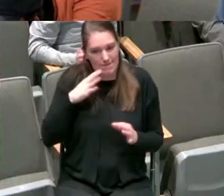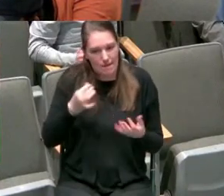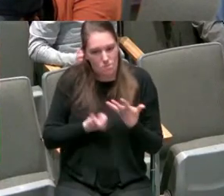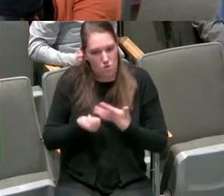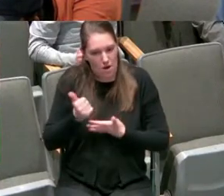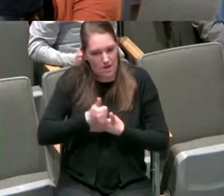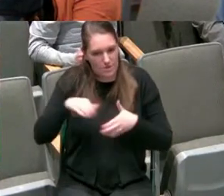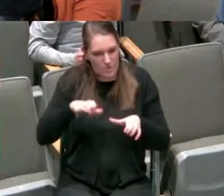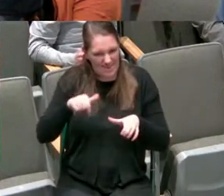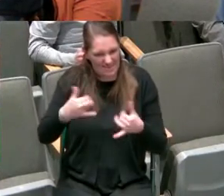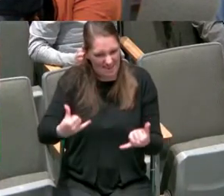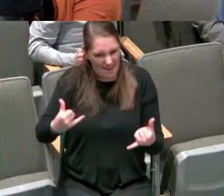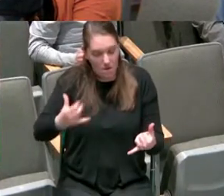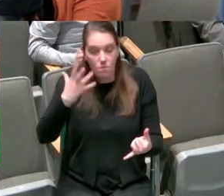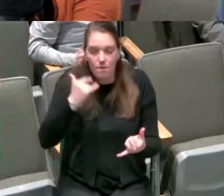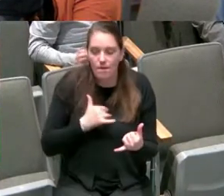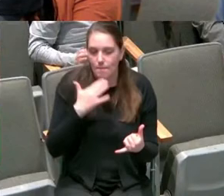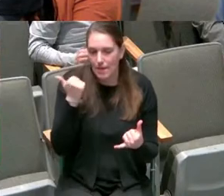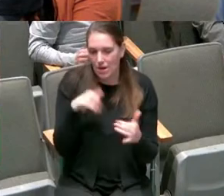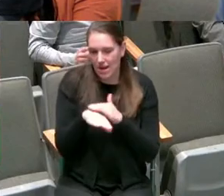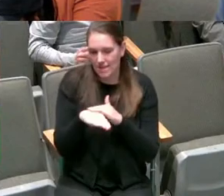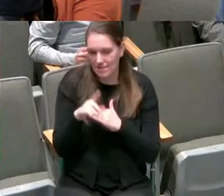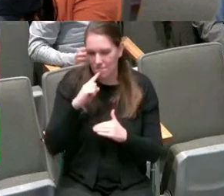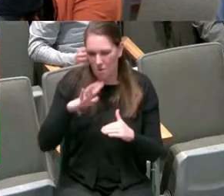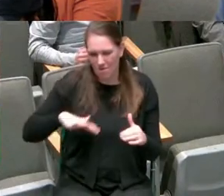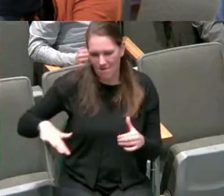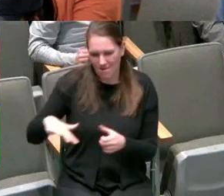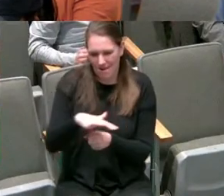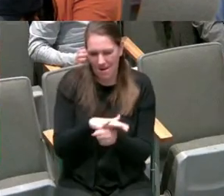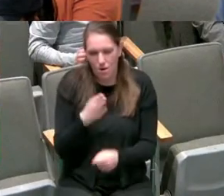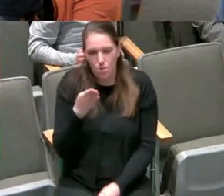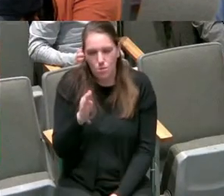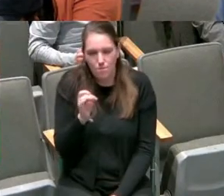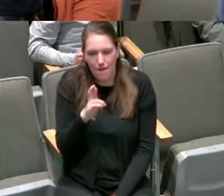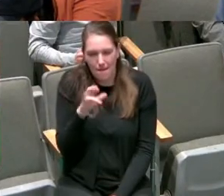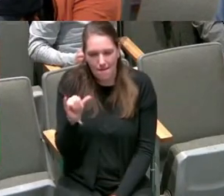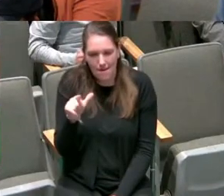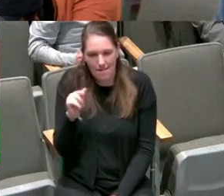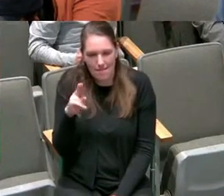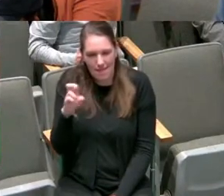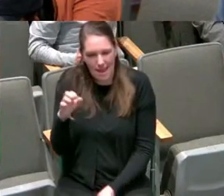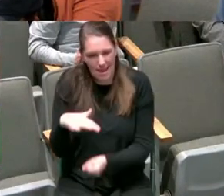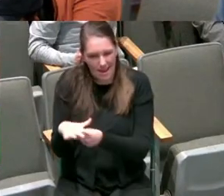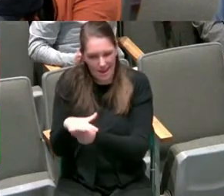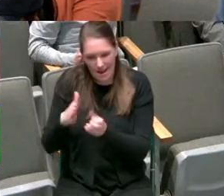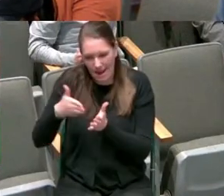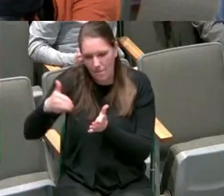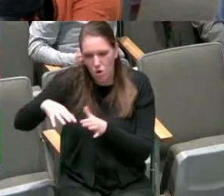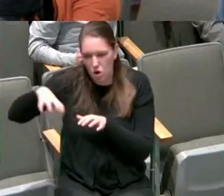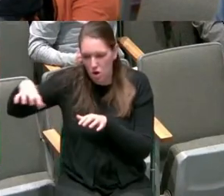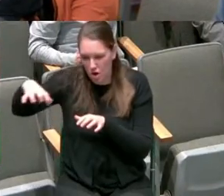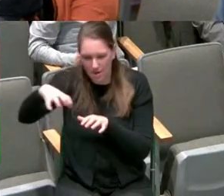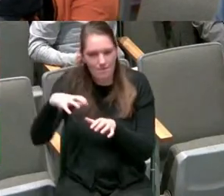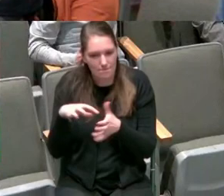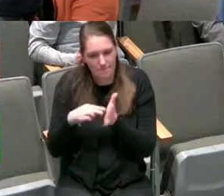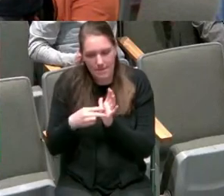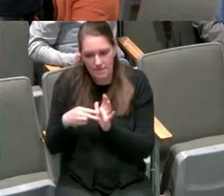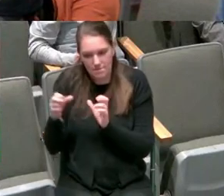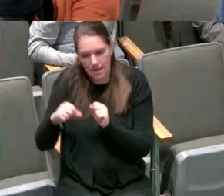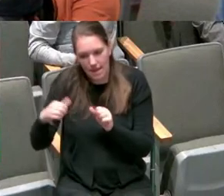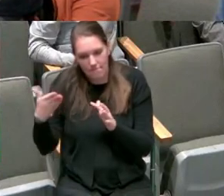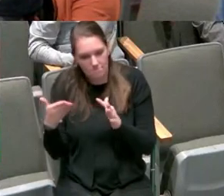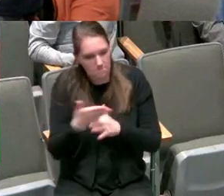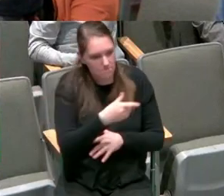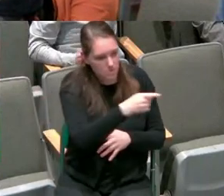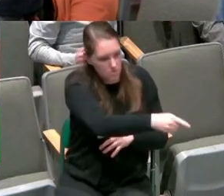one is because it does provide much better access for the entire Blueberry Lane in Associated neighborhood it provides them a means to get to